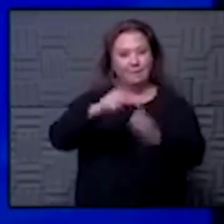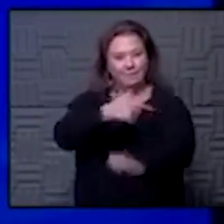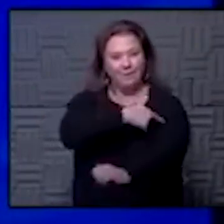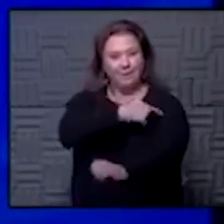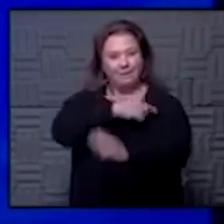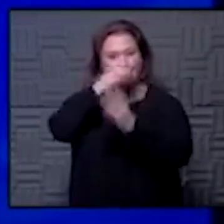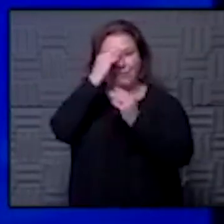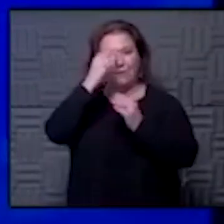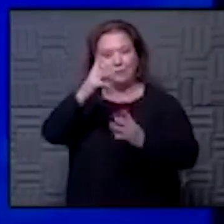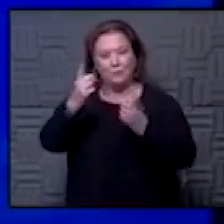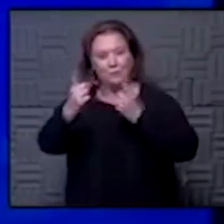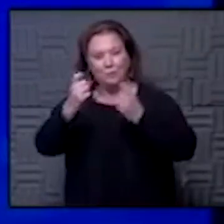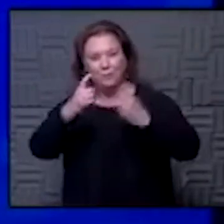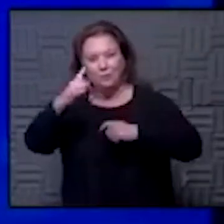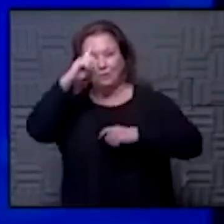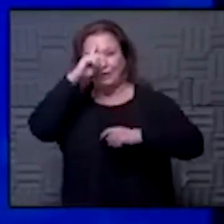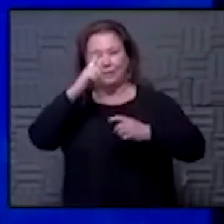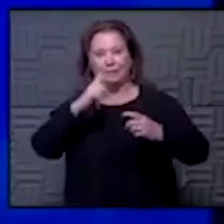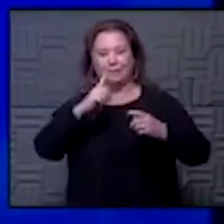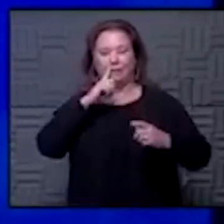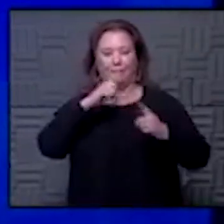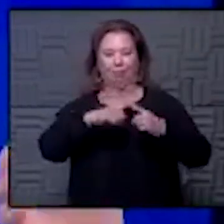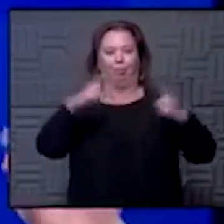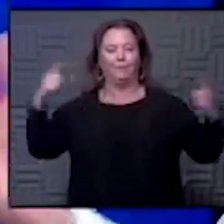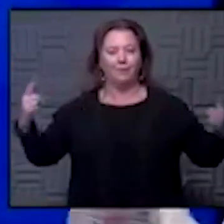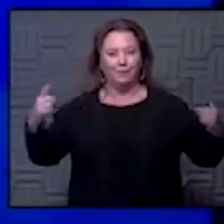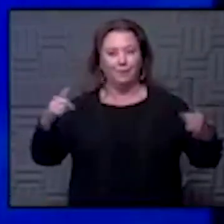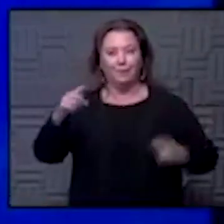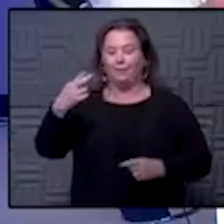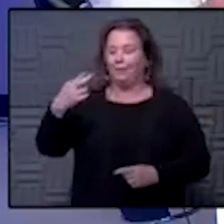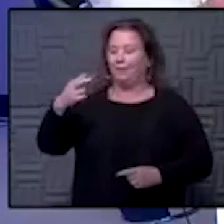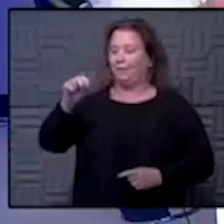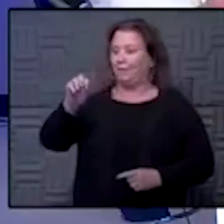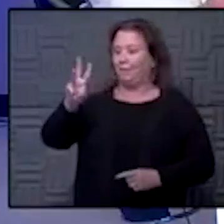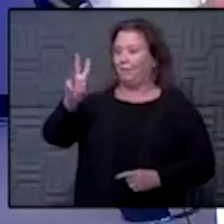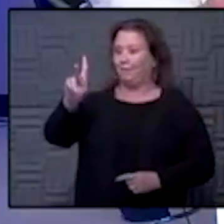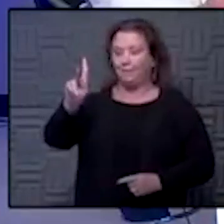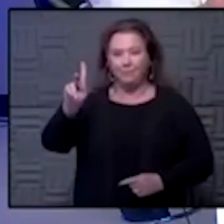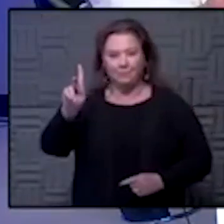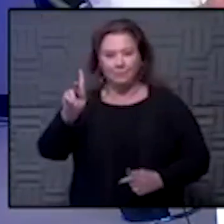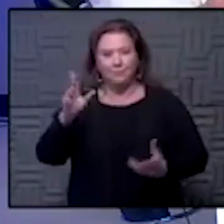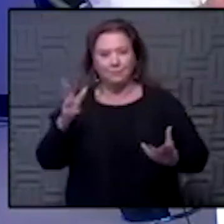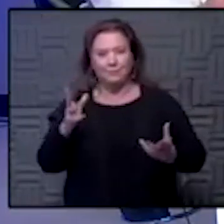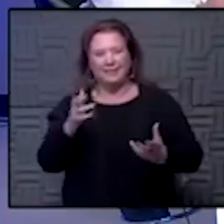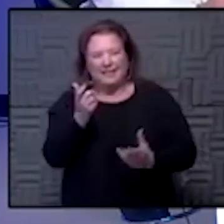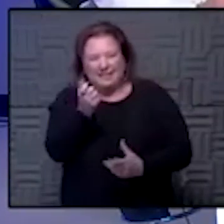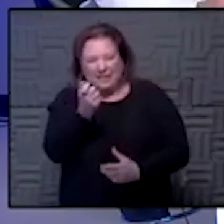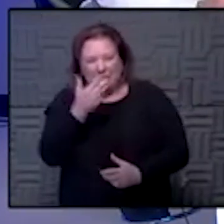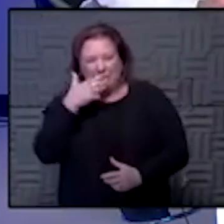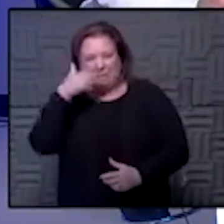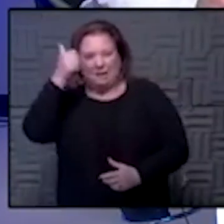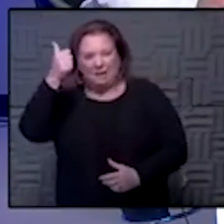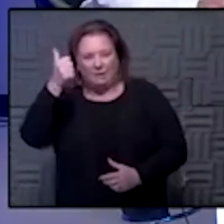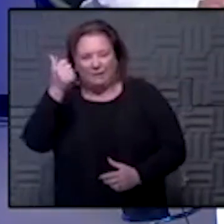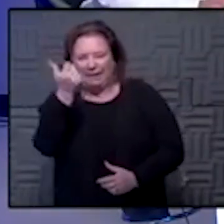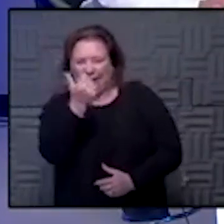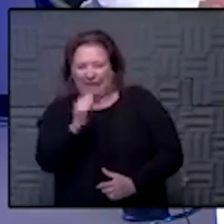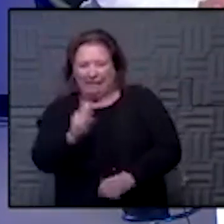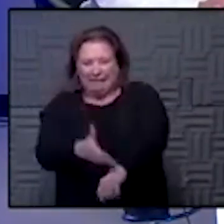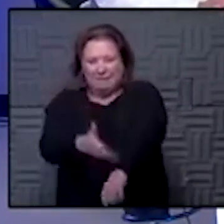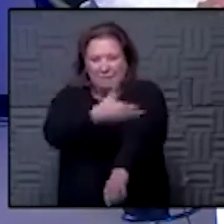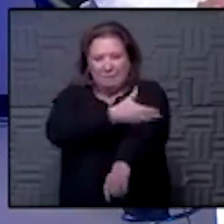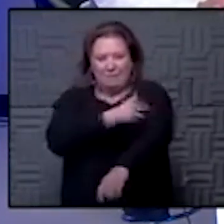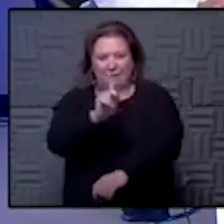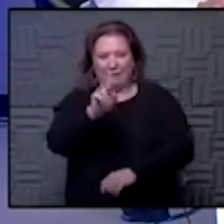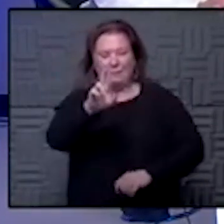update questions and thoughts and controversies, Hawk? Yeah. Okay, it's a little better. It's a little bit better. It's a little better here.